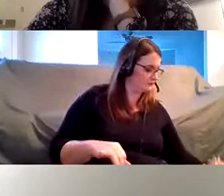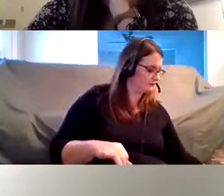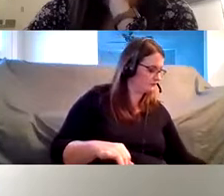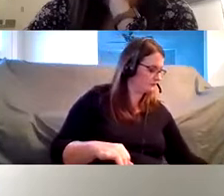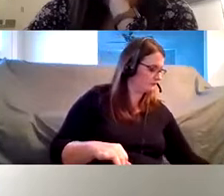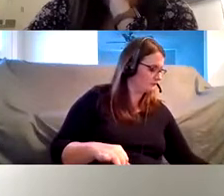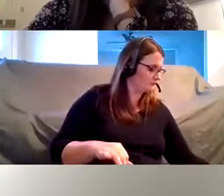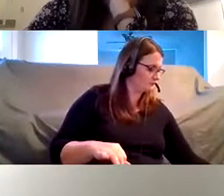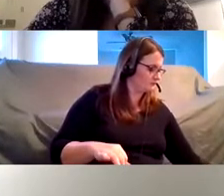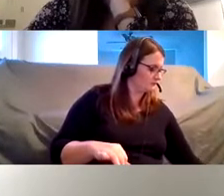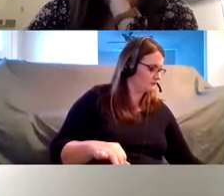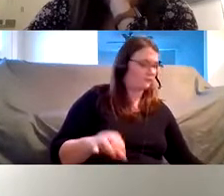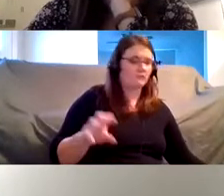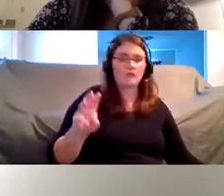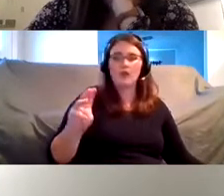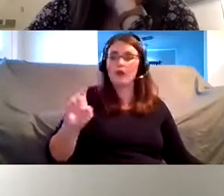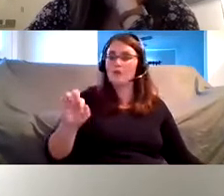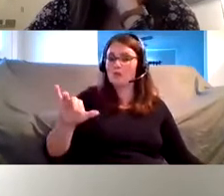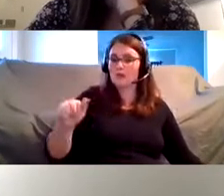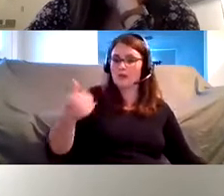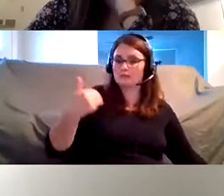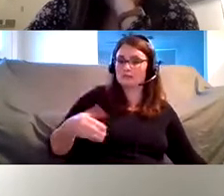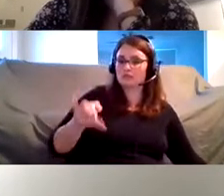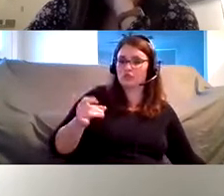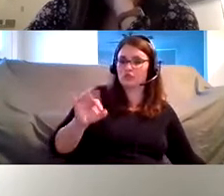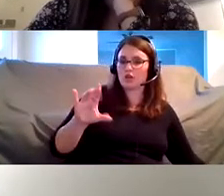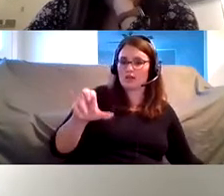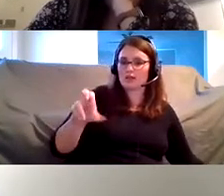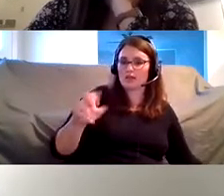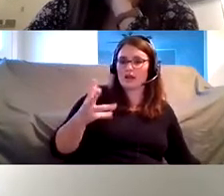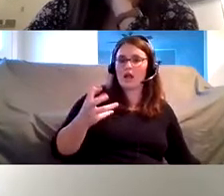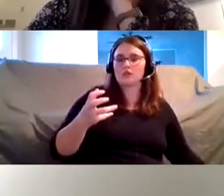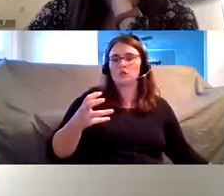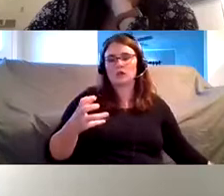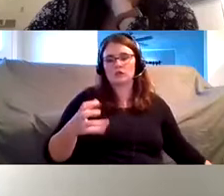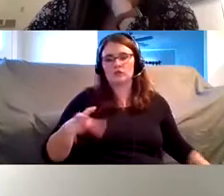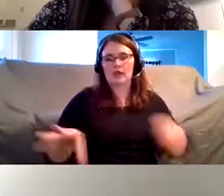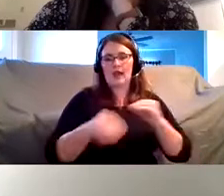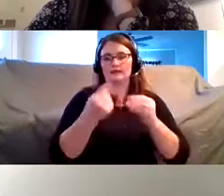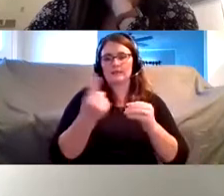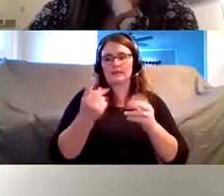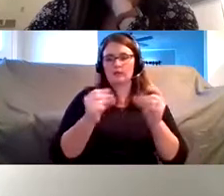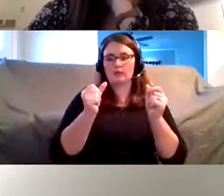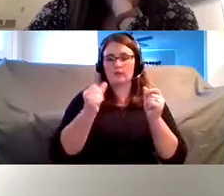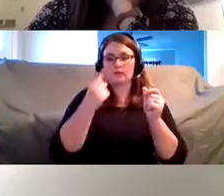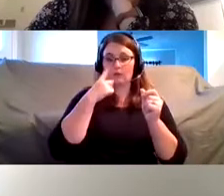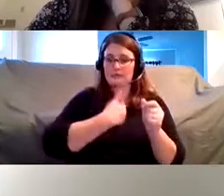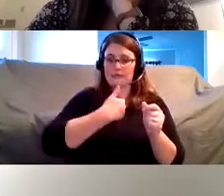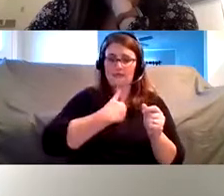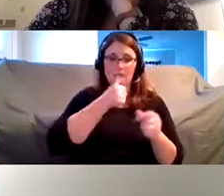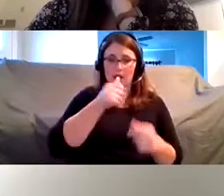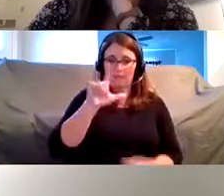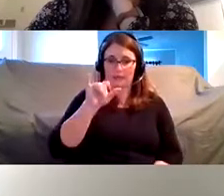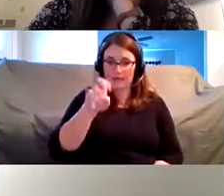Maria, this is Geraldine. I just wanted to add something real quickly. For me, I know I'm not Latin. However, I